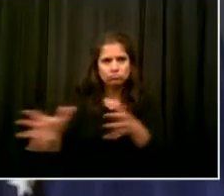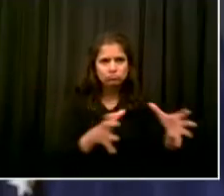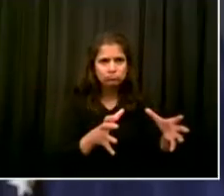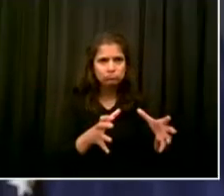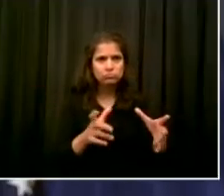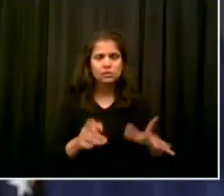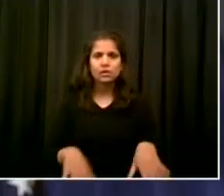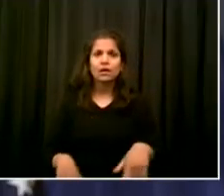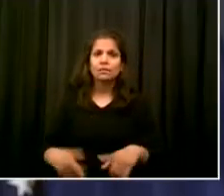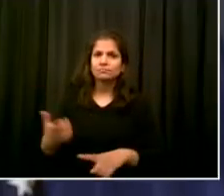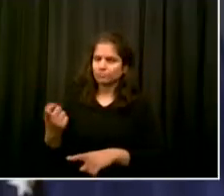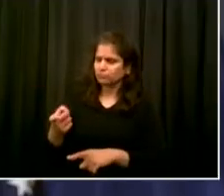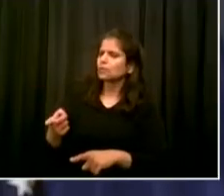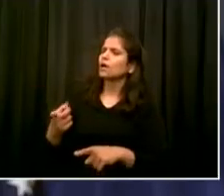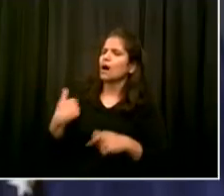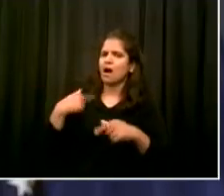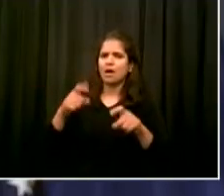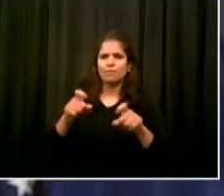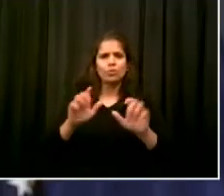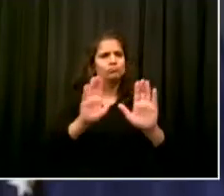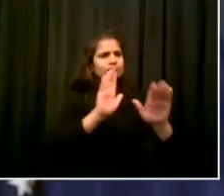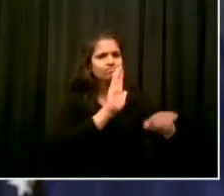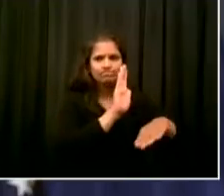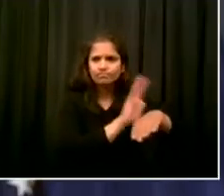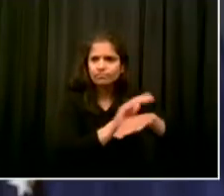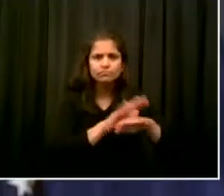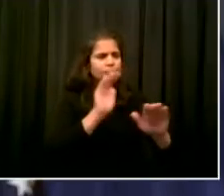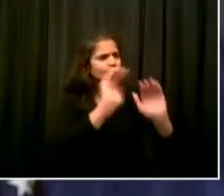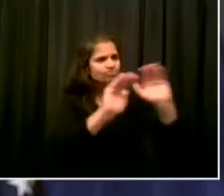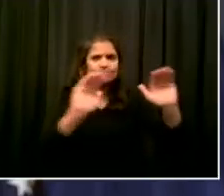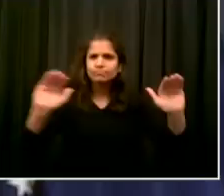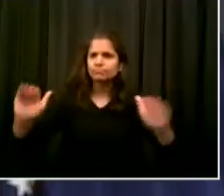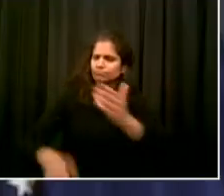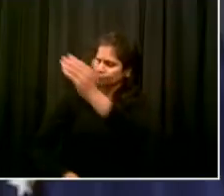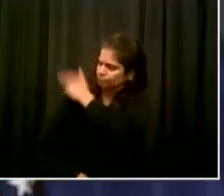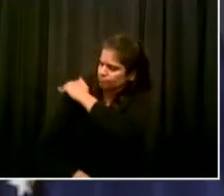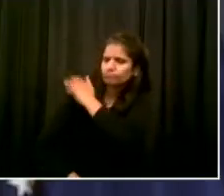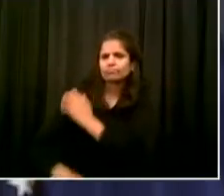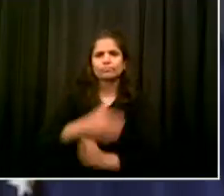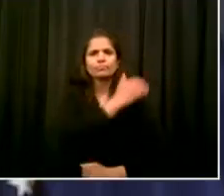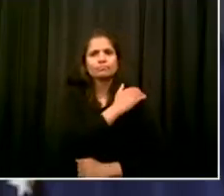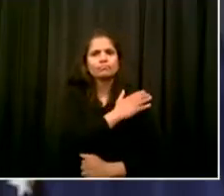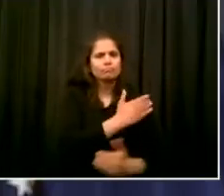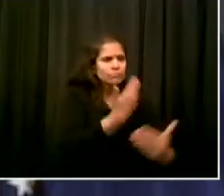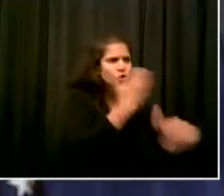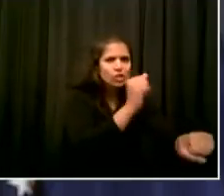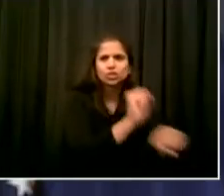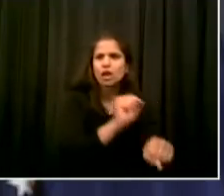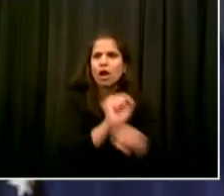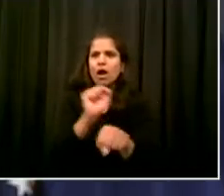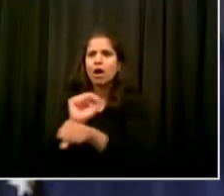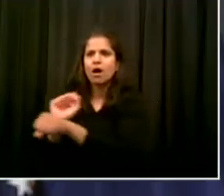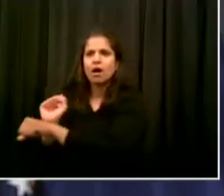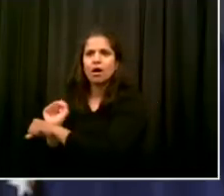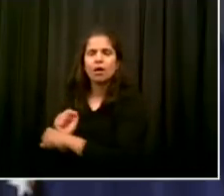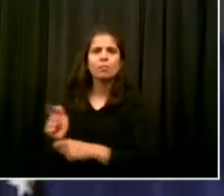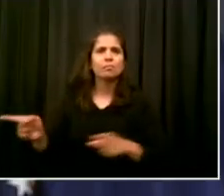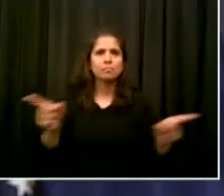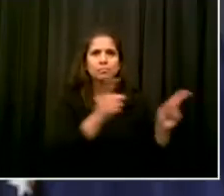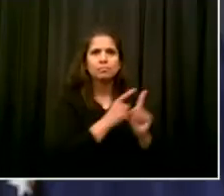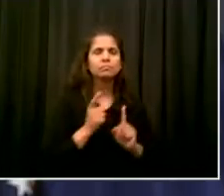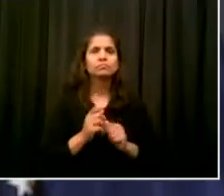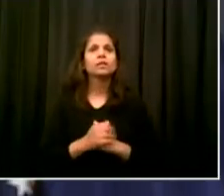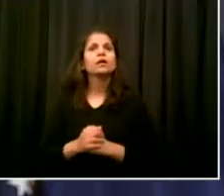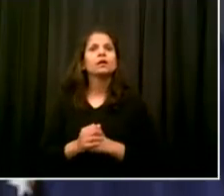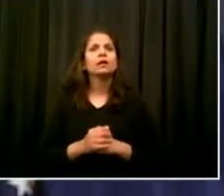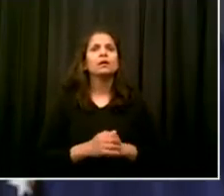the transformation and the marijuana reform, the stop and frisk reforms, all those things, and the culmination of the work that we